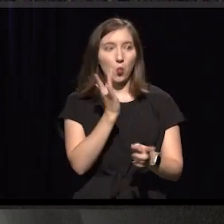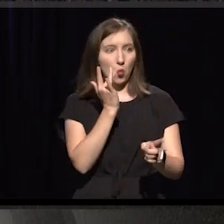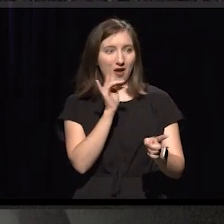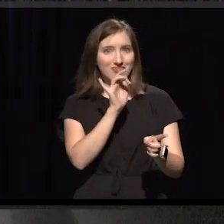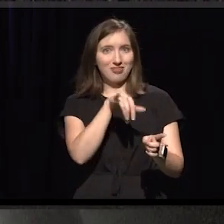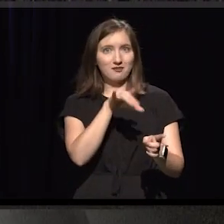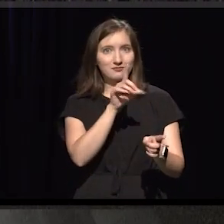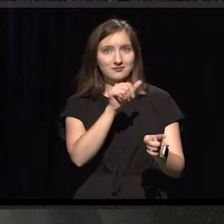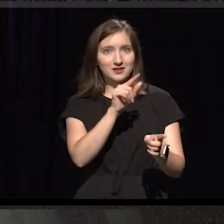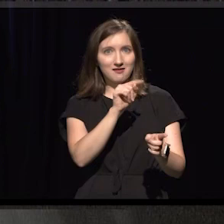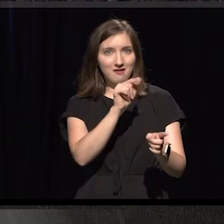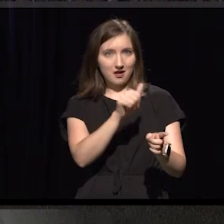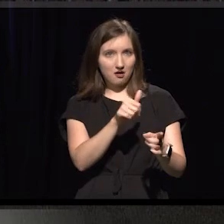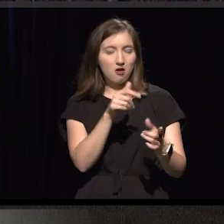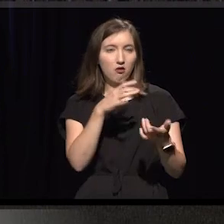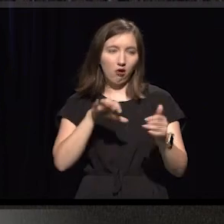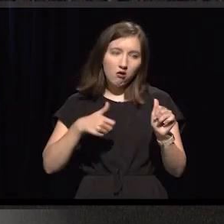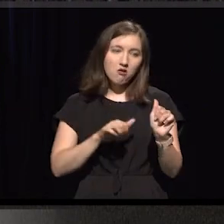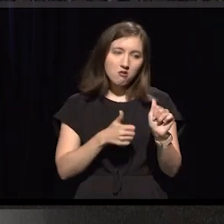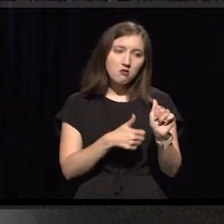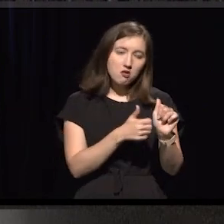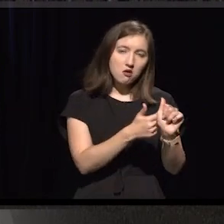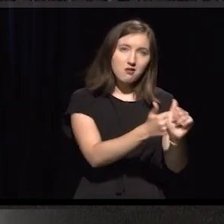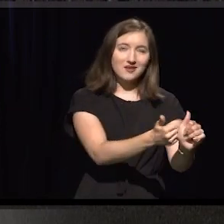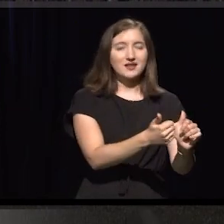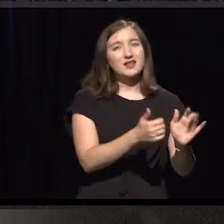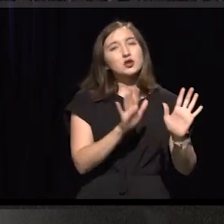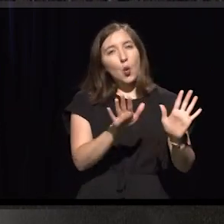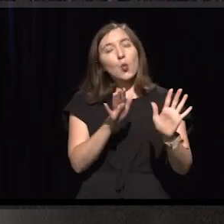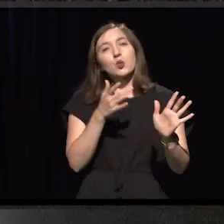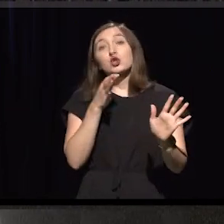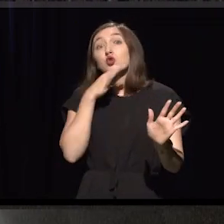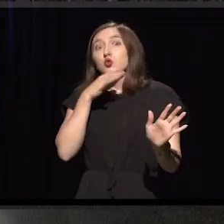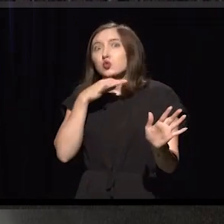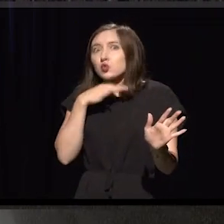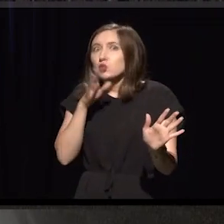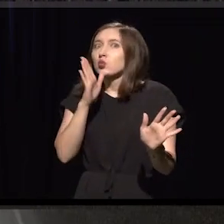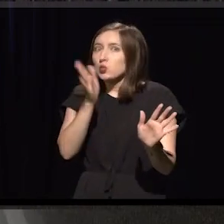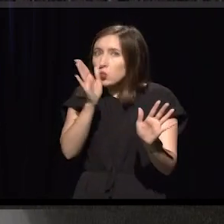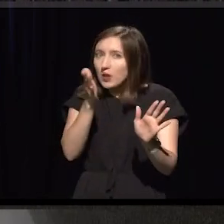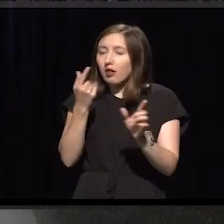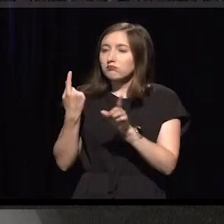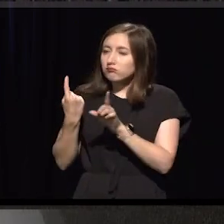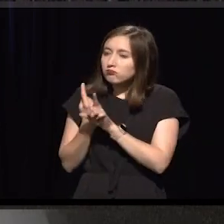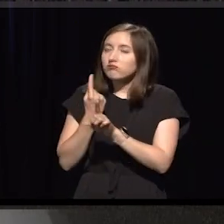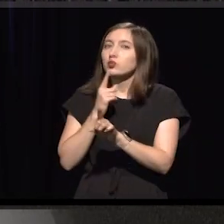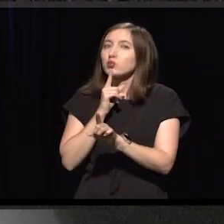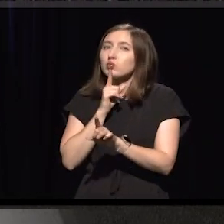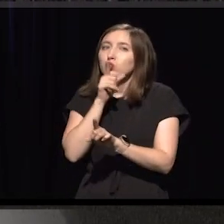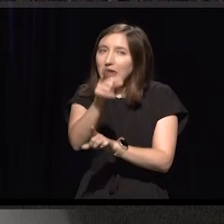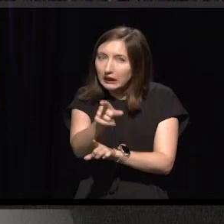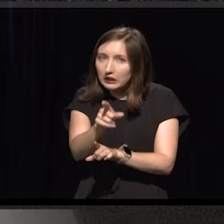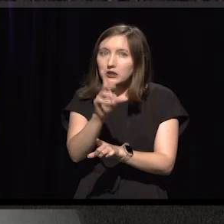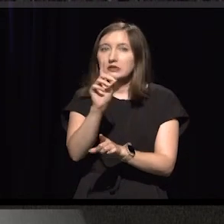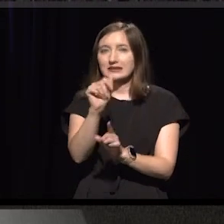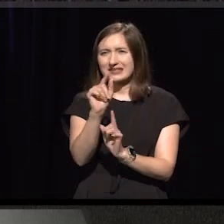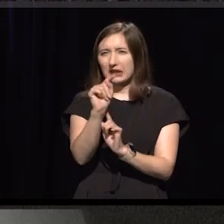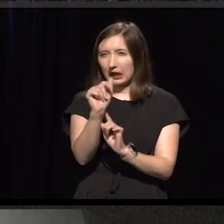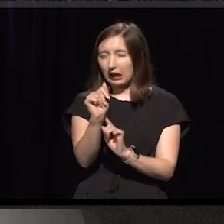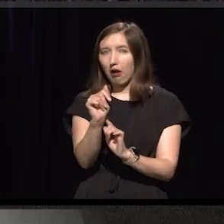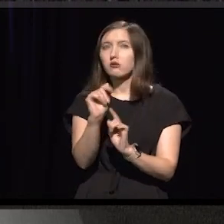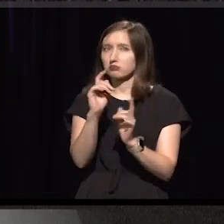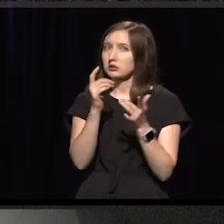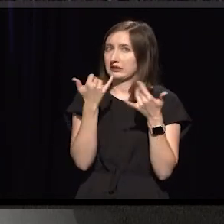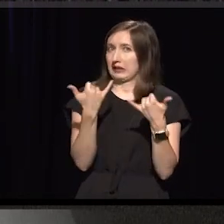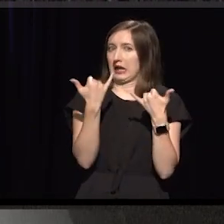So we should be getting a regular set of data, which is also still going to fluctuate, but it's not going to be because of the data conversion. Would